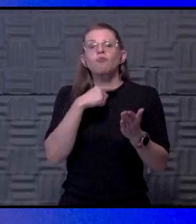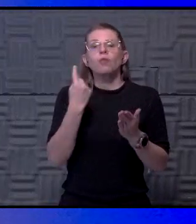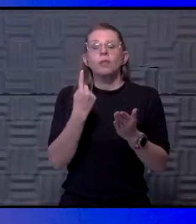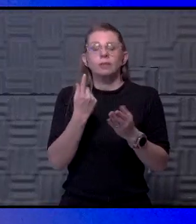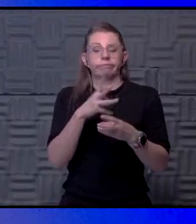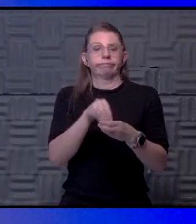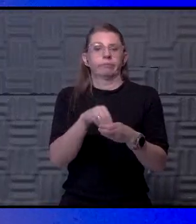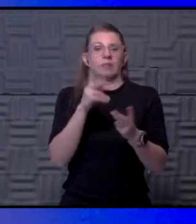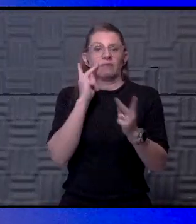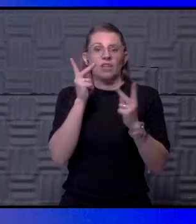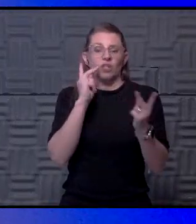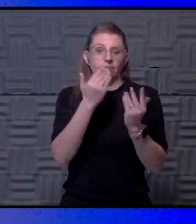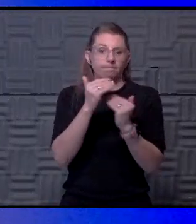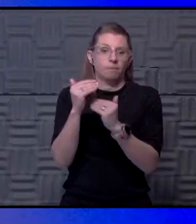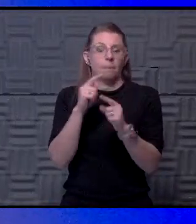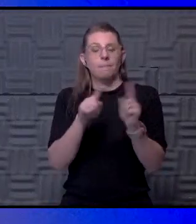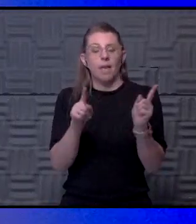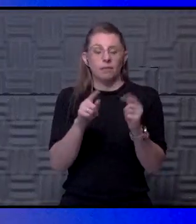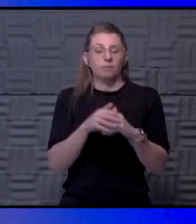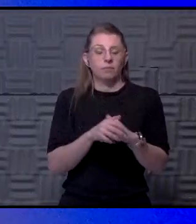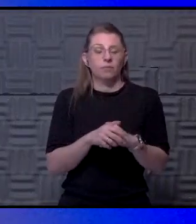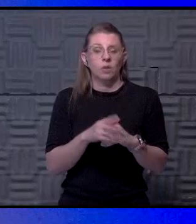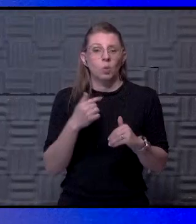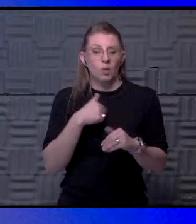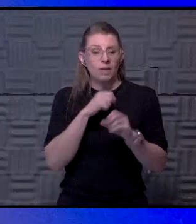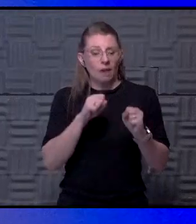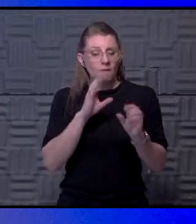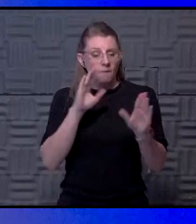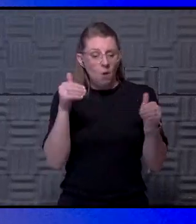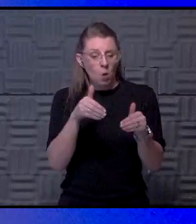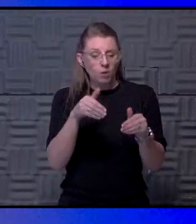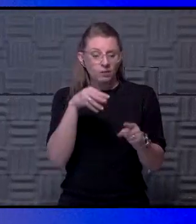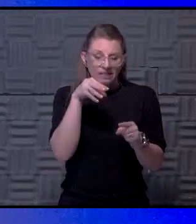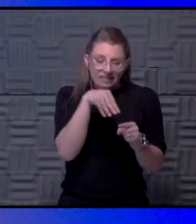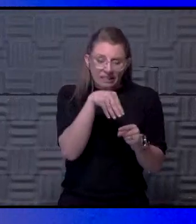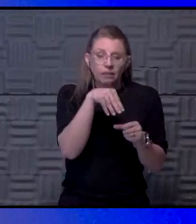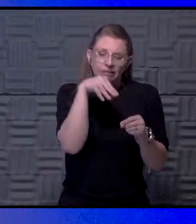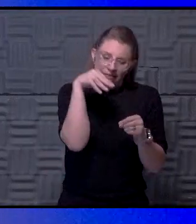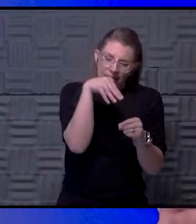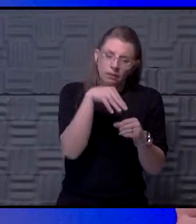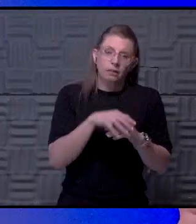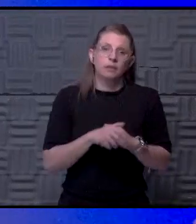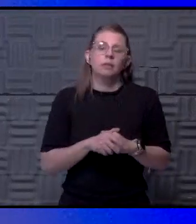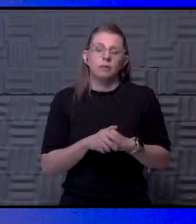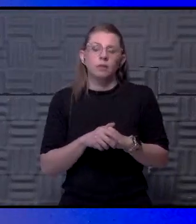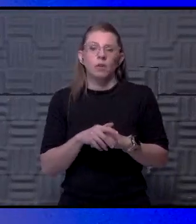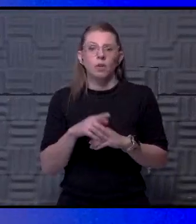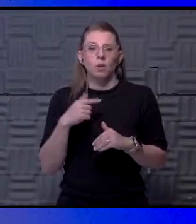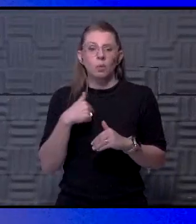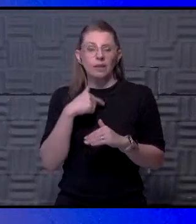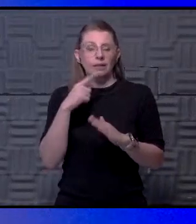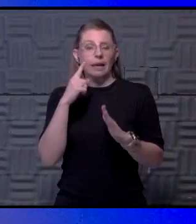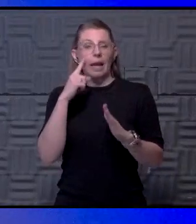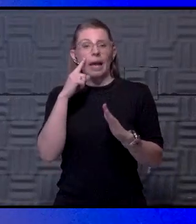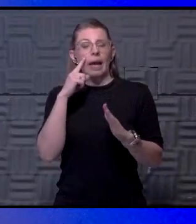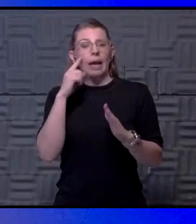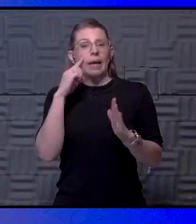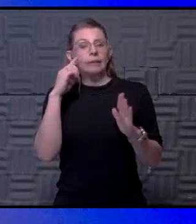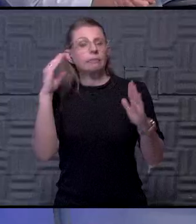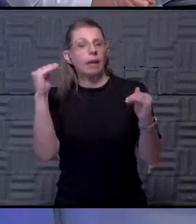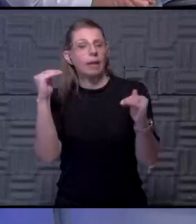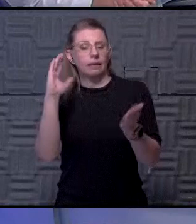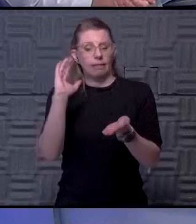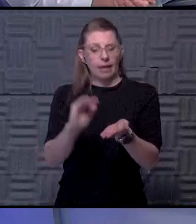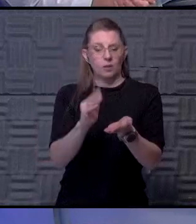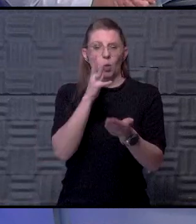proton therapy, because we can really focus and limit that radiation, so we anticipate being potentially less than with X-rays.